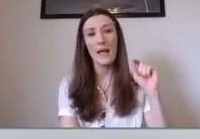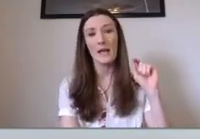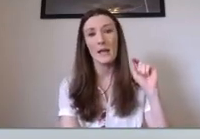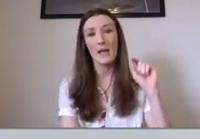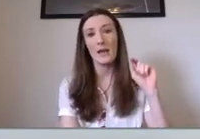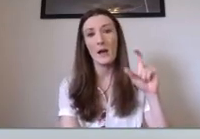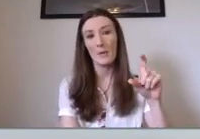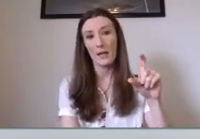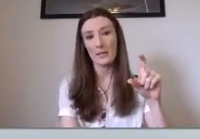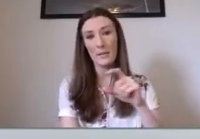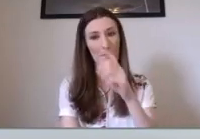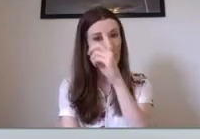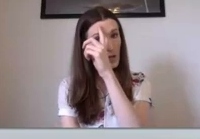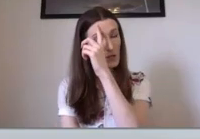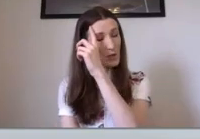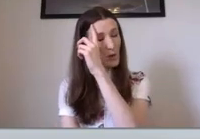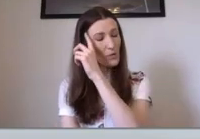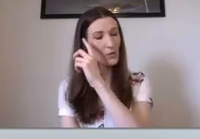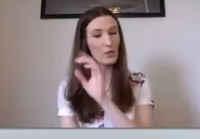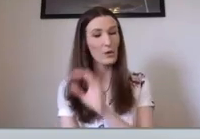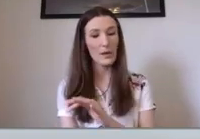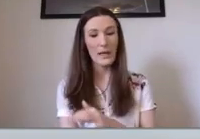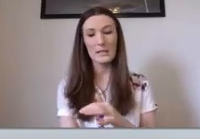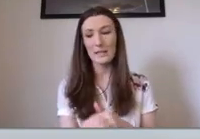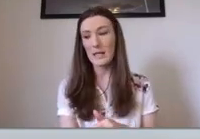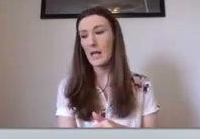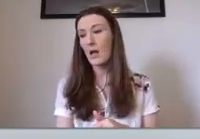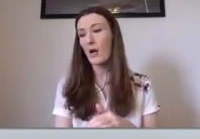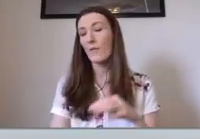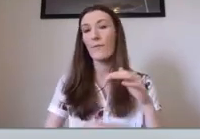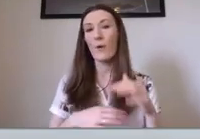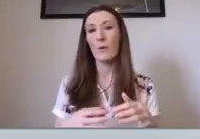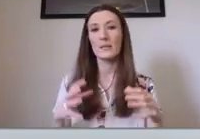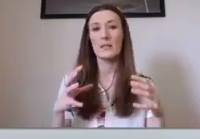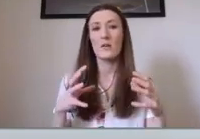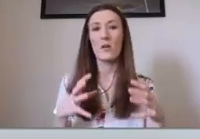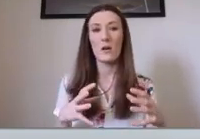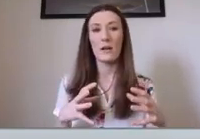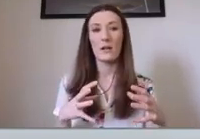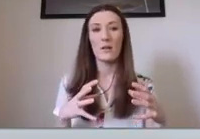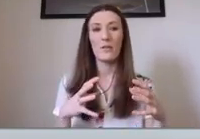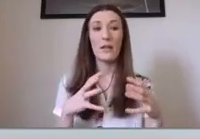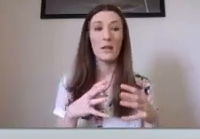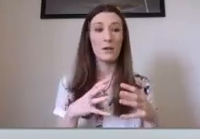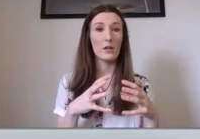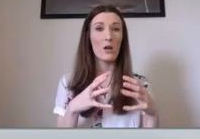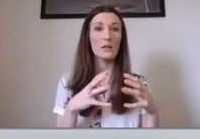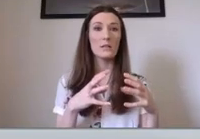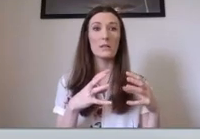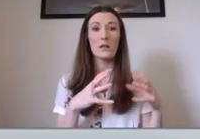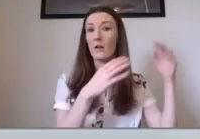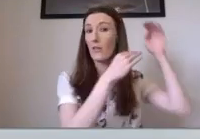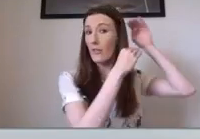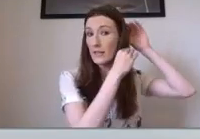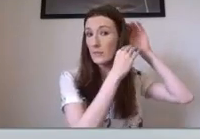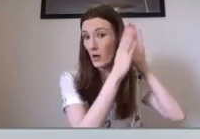d and an uppercase d. So the lowercase d focuses on the hearing